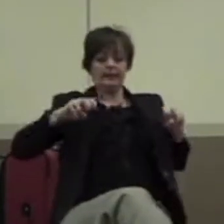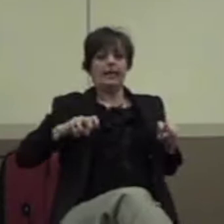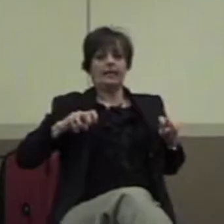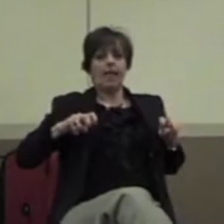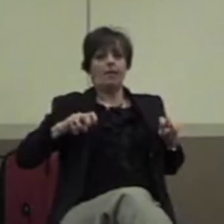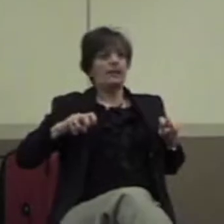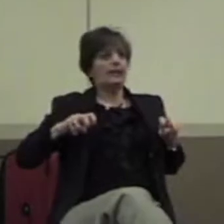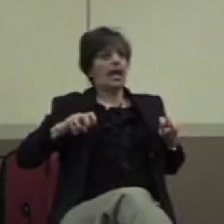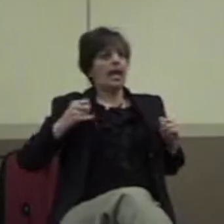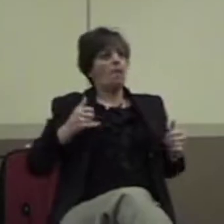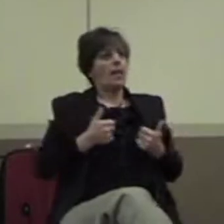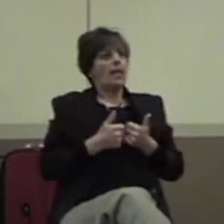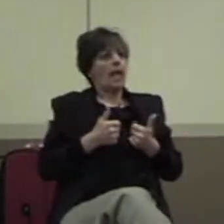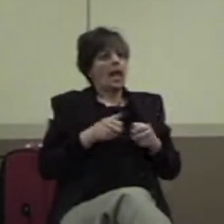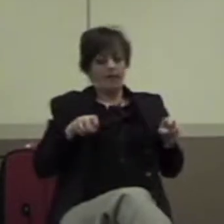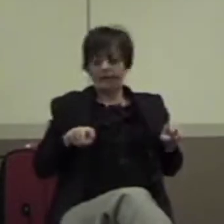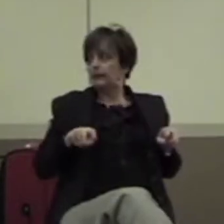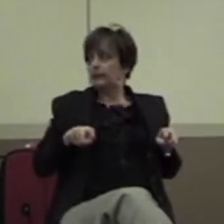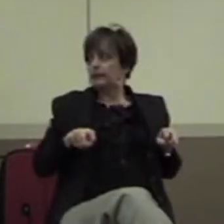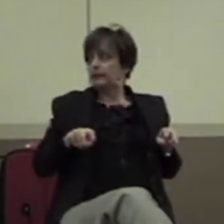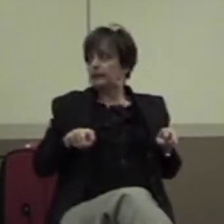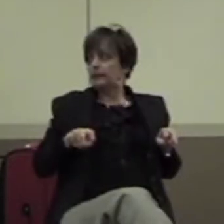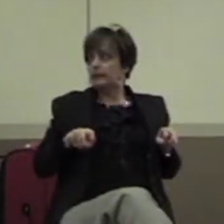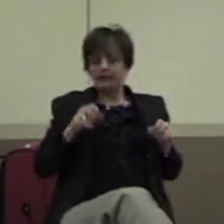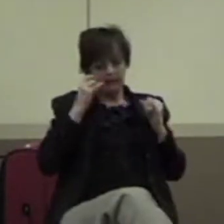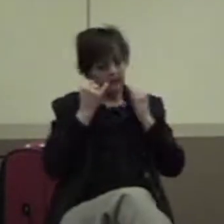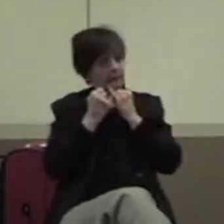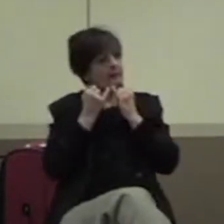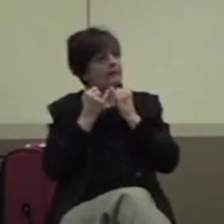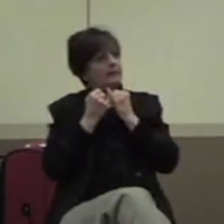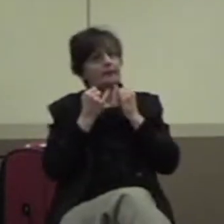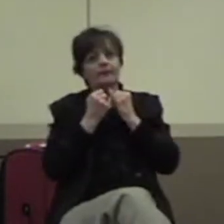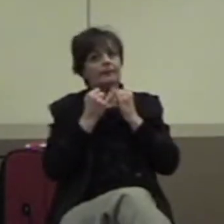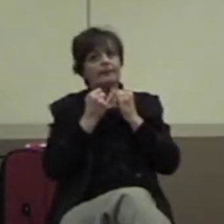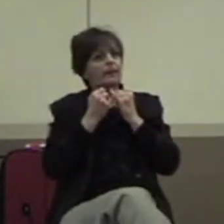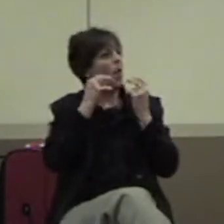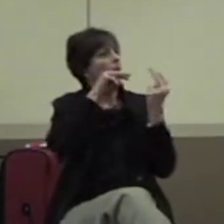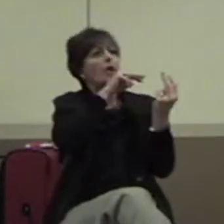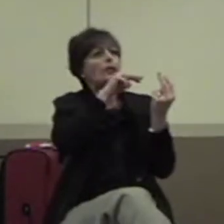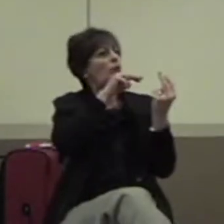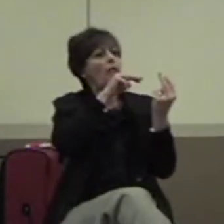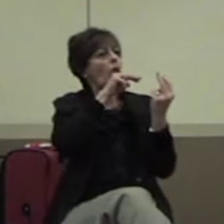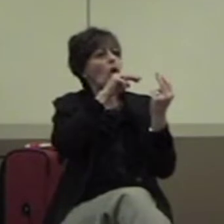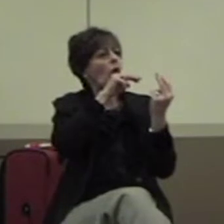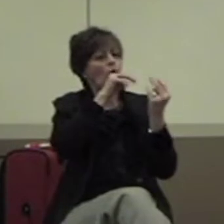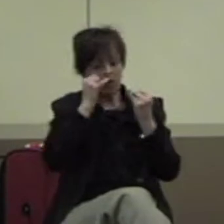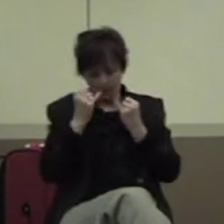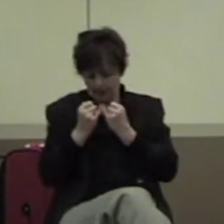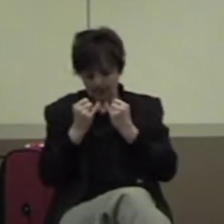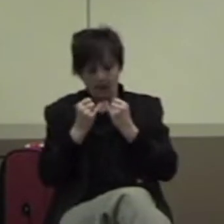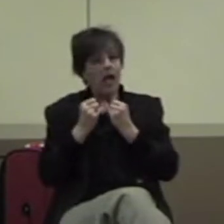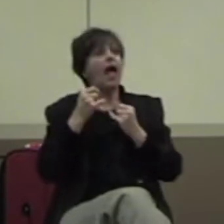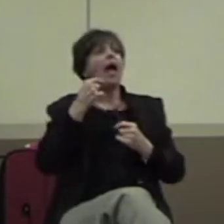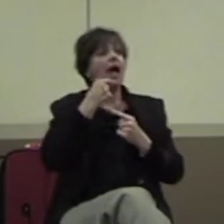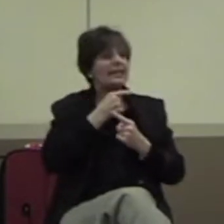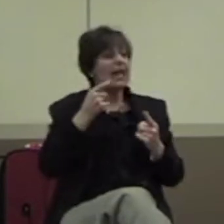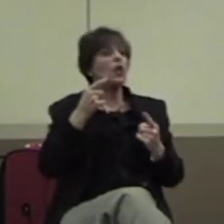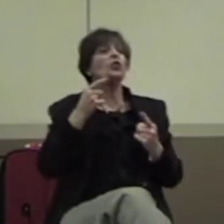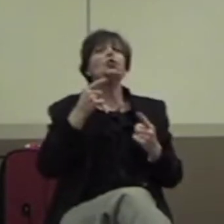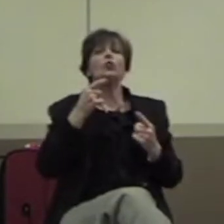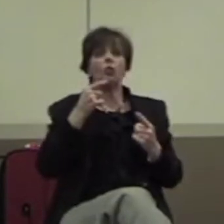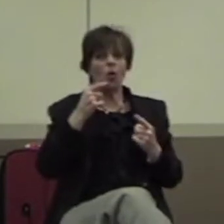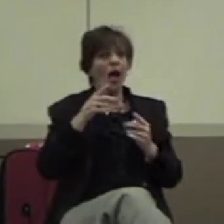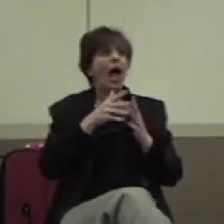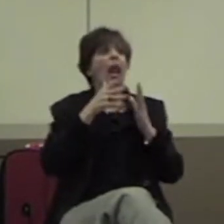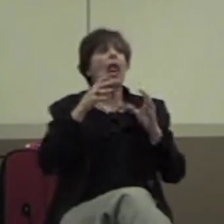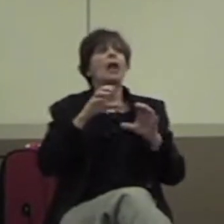side and play games like this. They do not sit and look at each other. I tell you that a